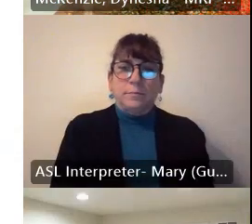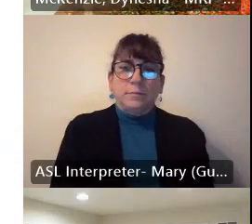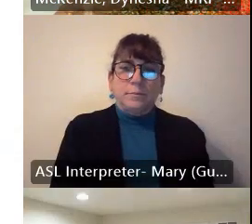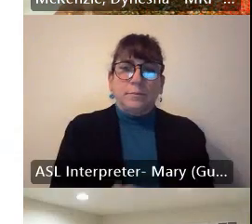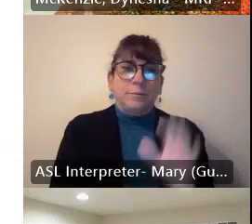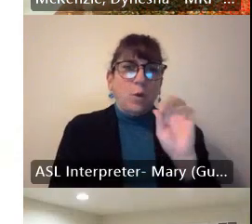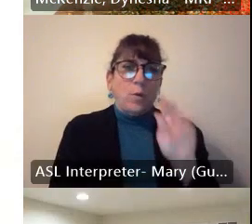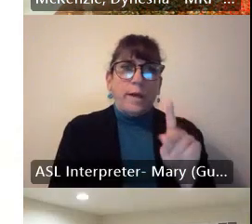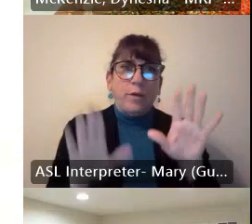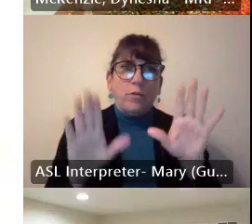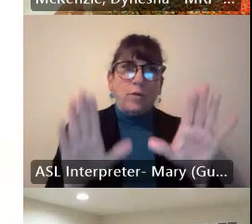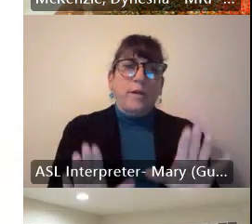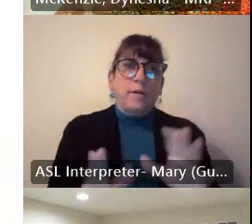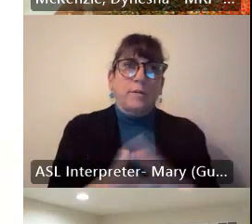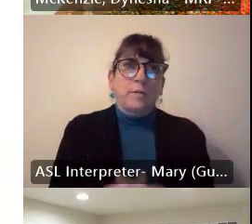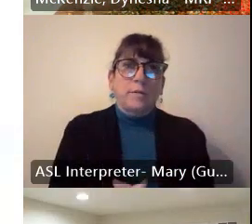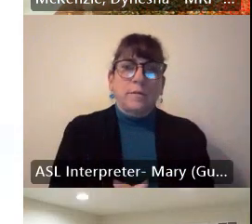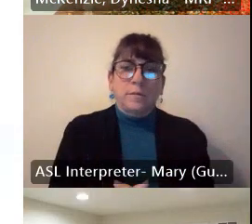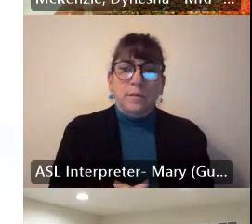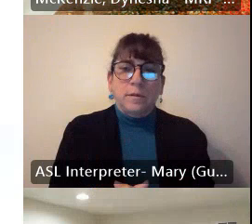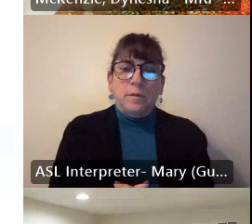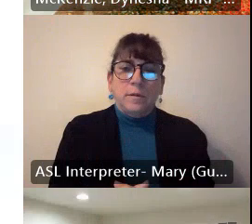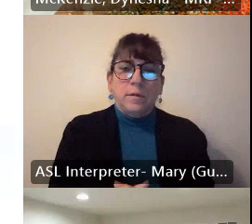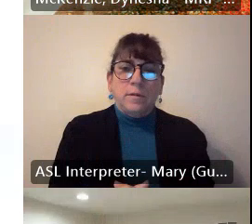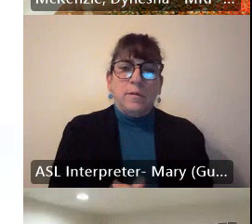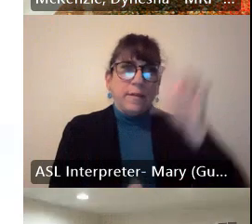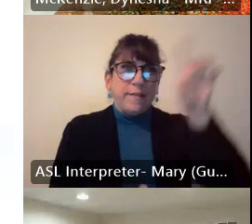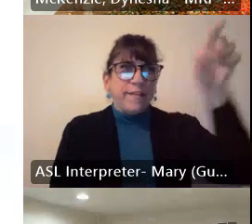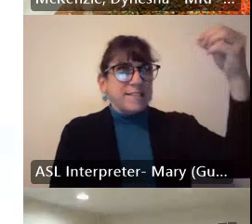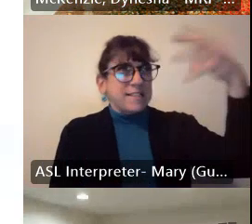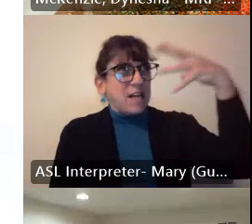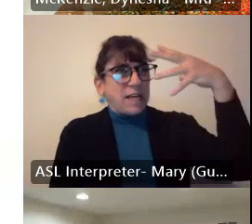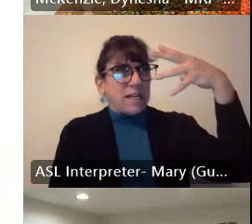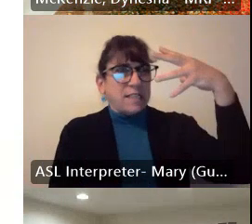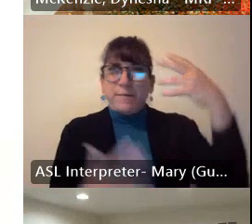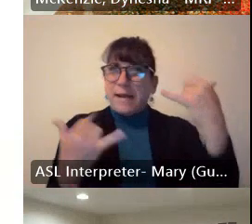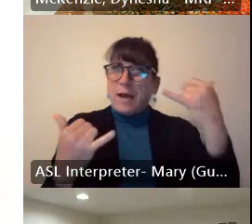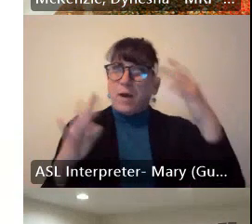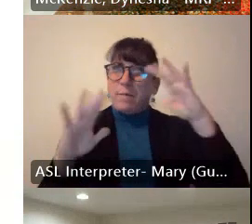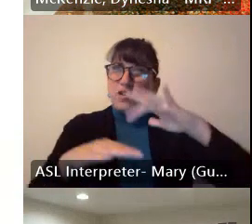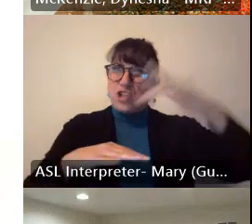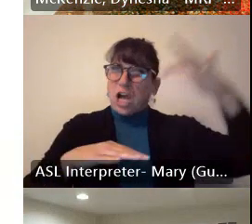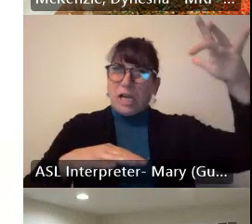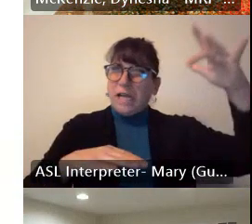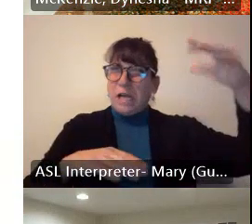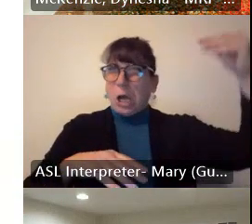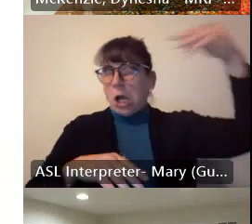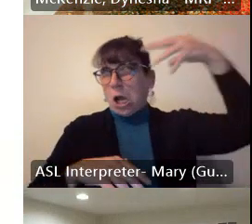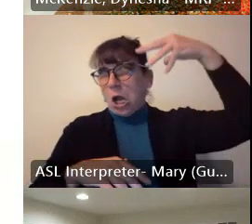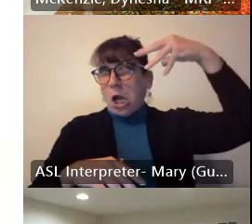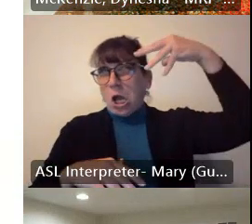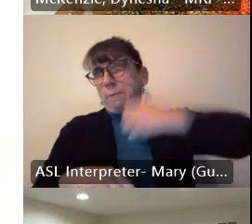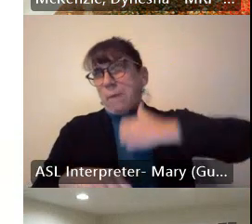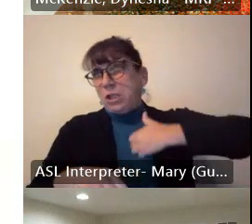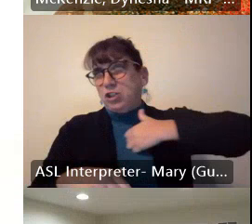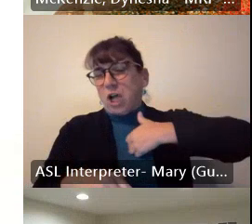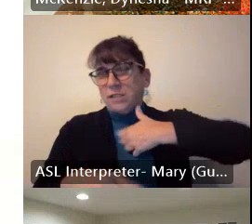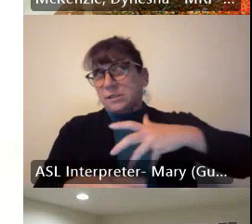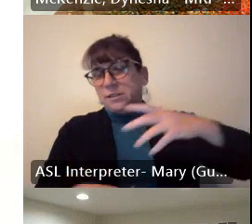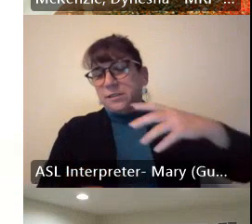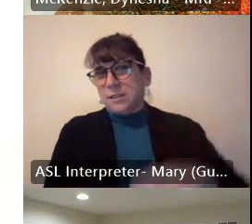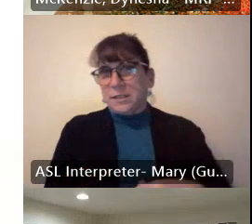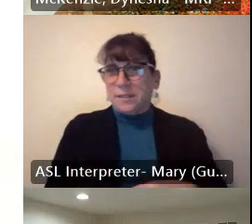great. Sorry, the sun has moved, so now I'm very shiny. So I apologize for if you're seeing this, and it's